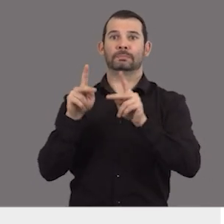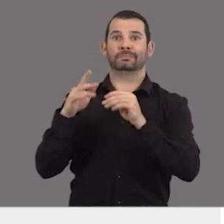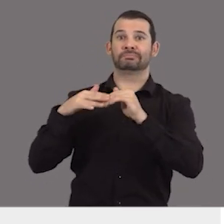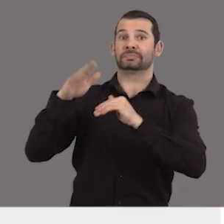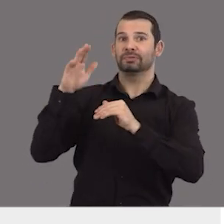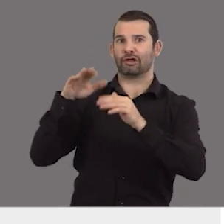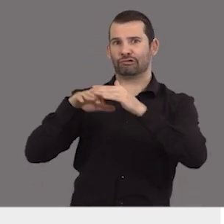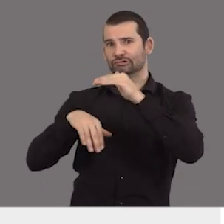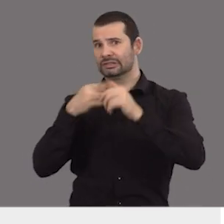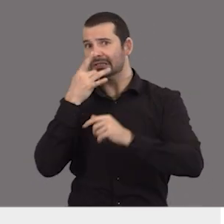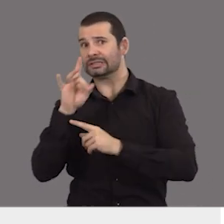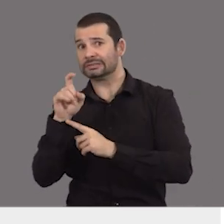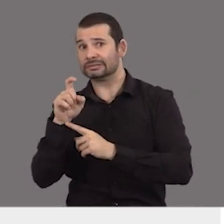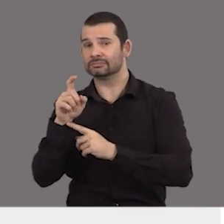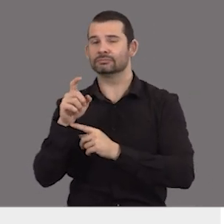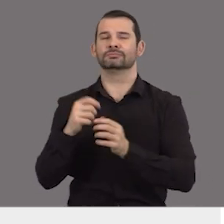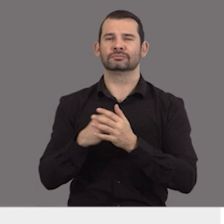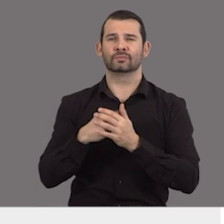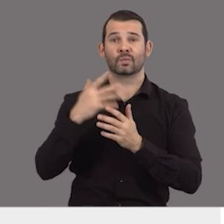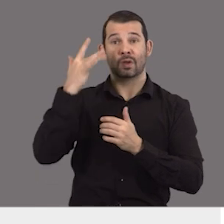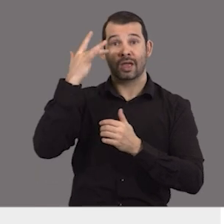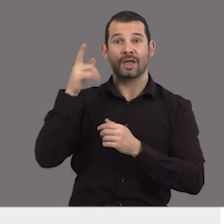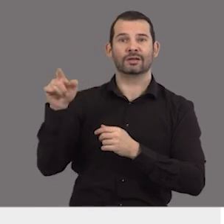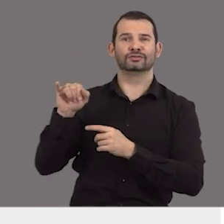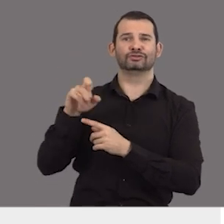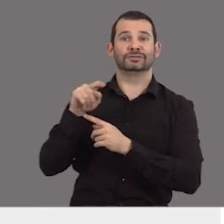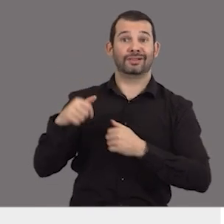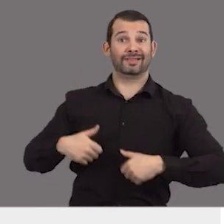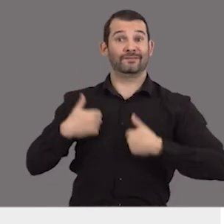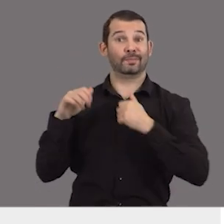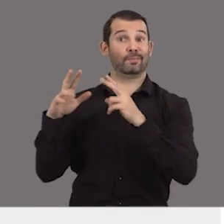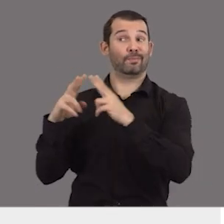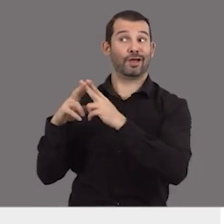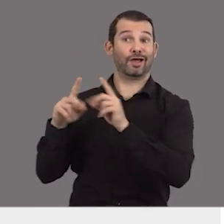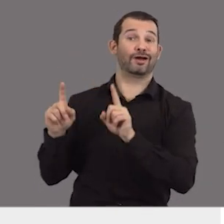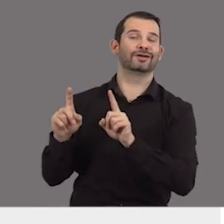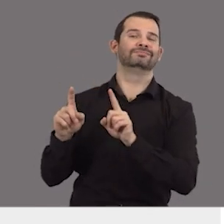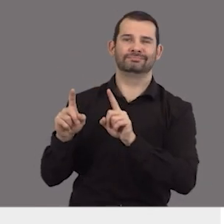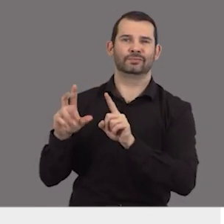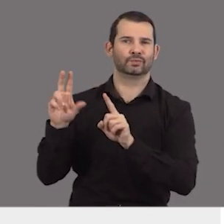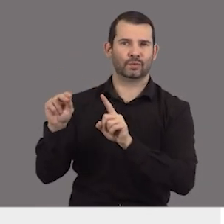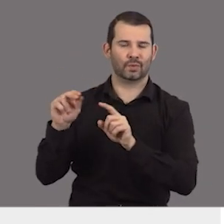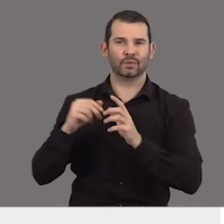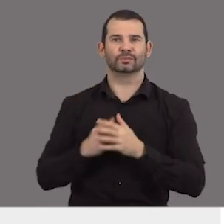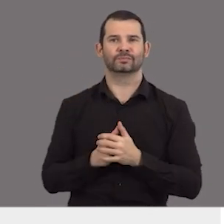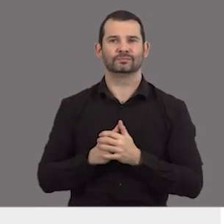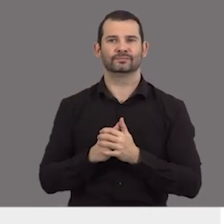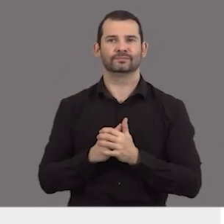with one or more people under 18? Because Jeet lived with his partner.